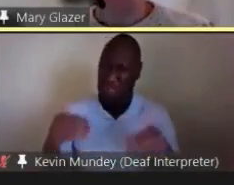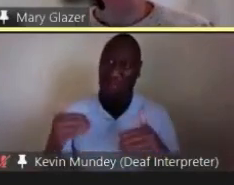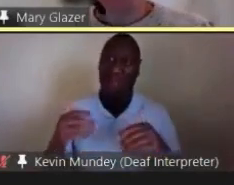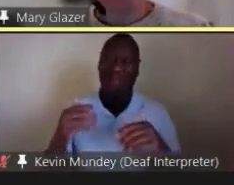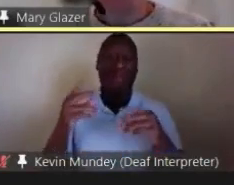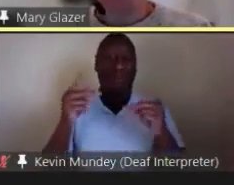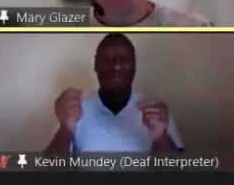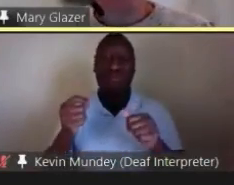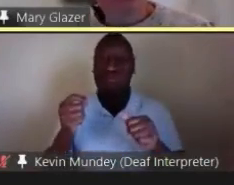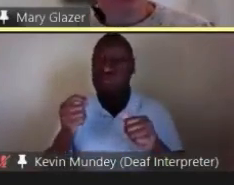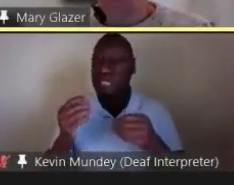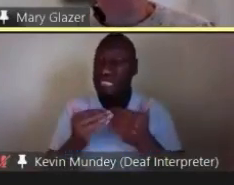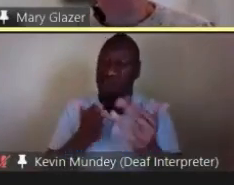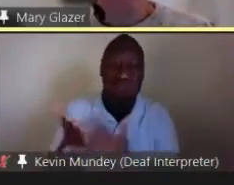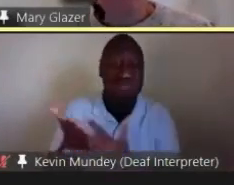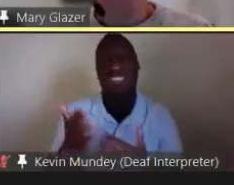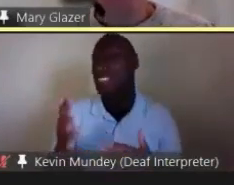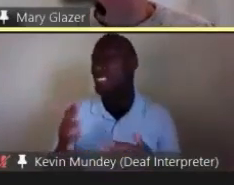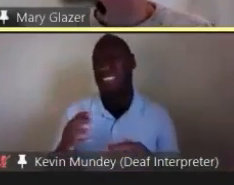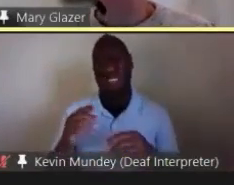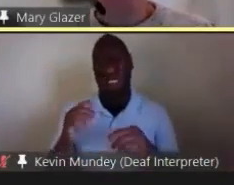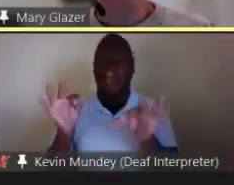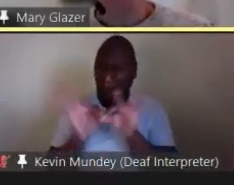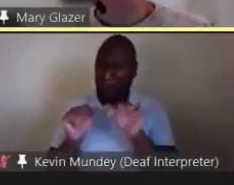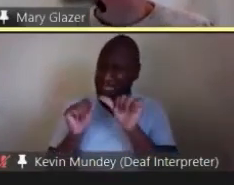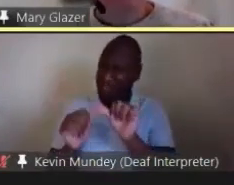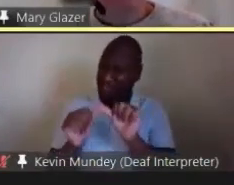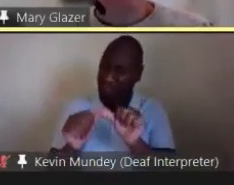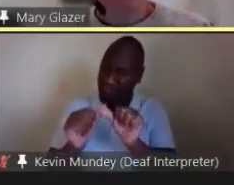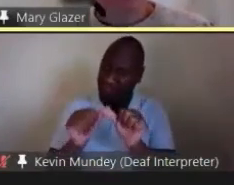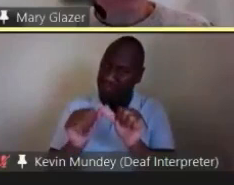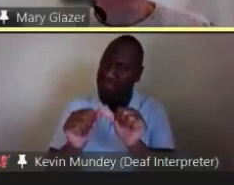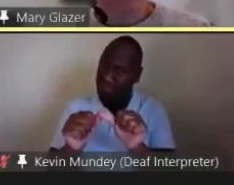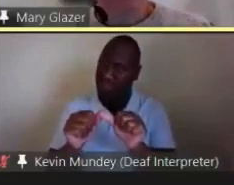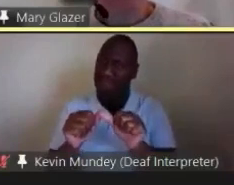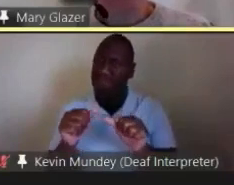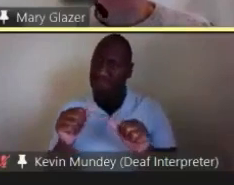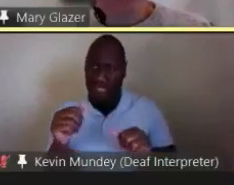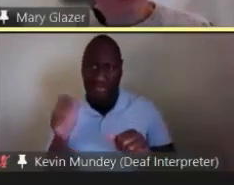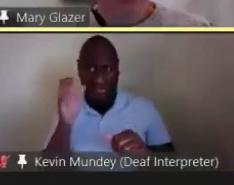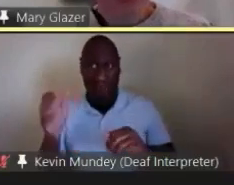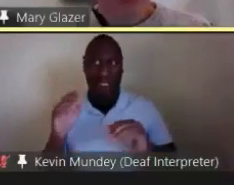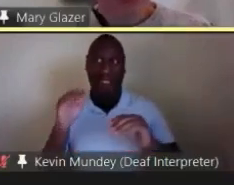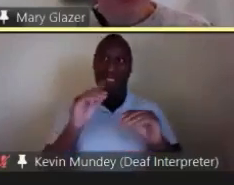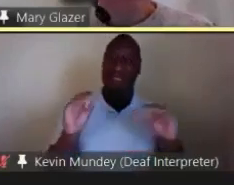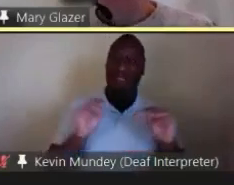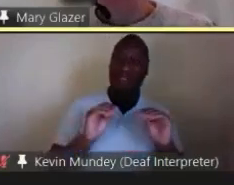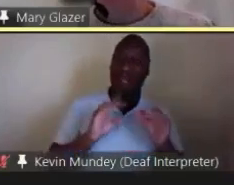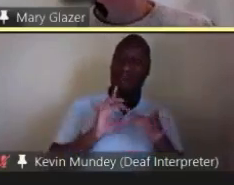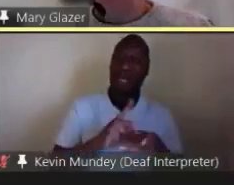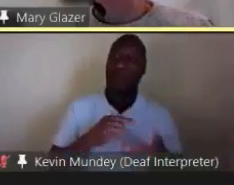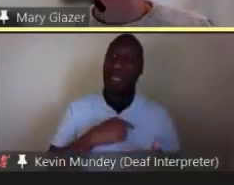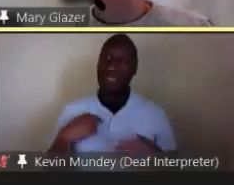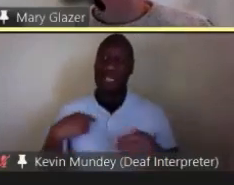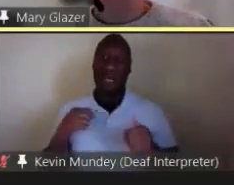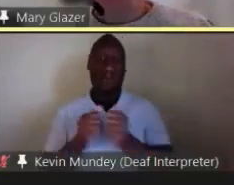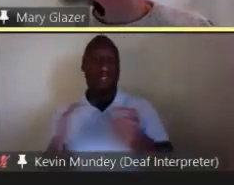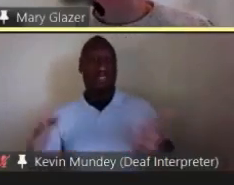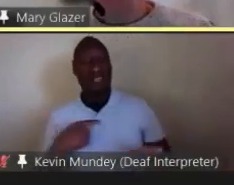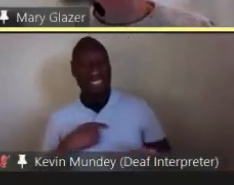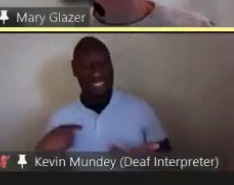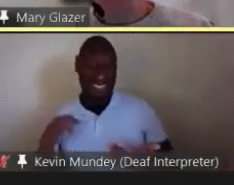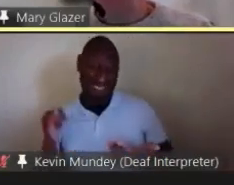an important continuation of the concept of nothing about us without us. We